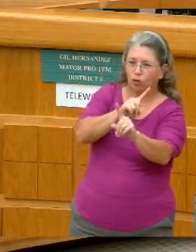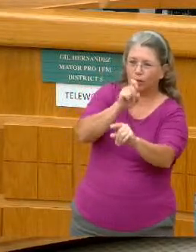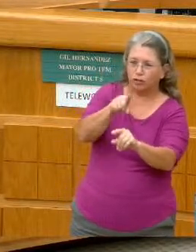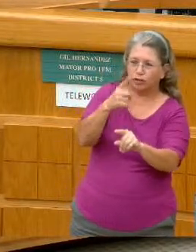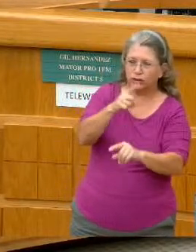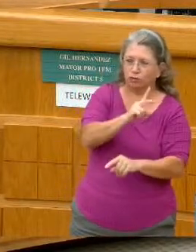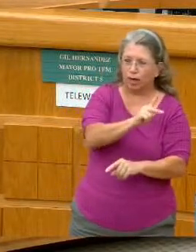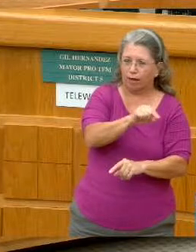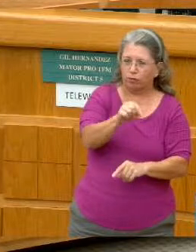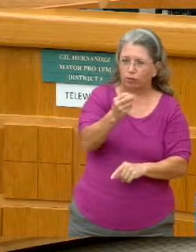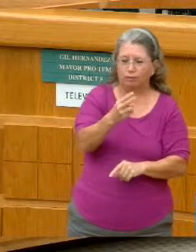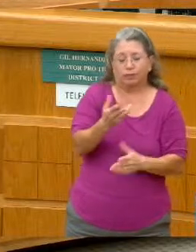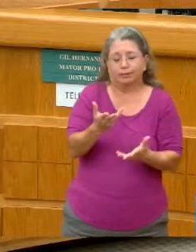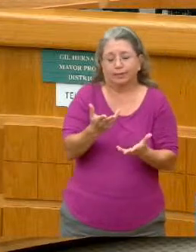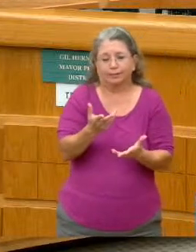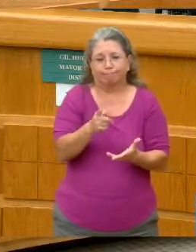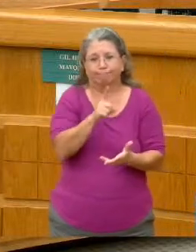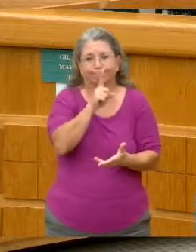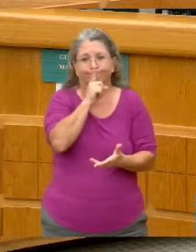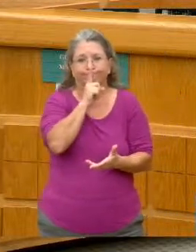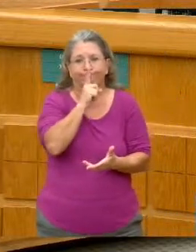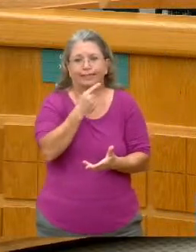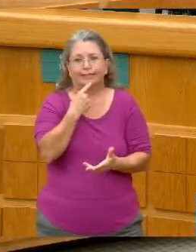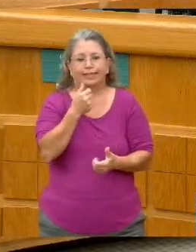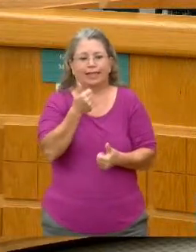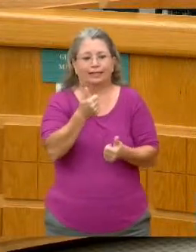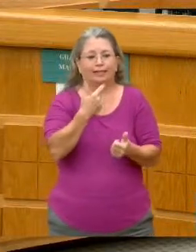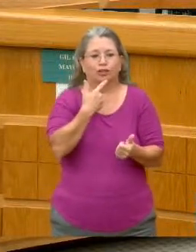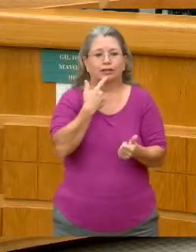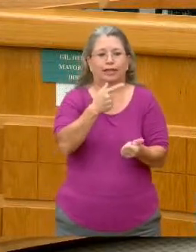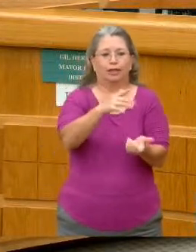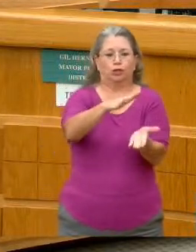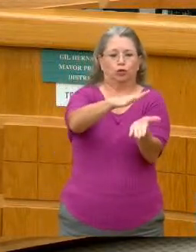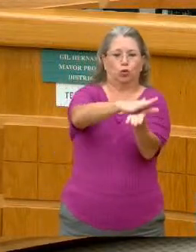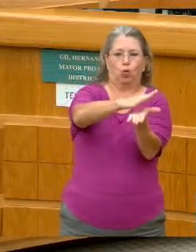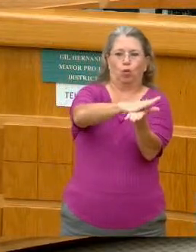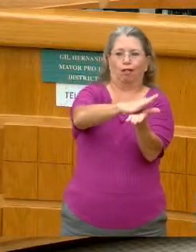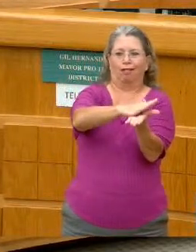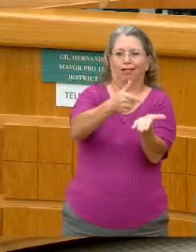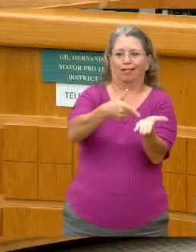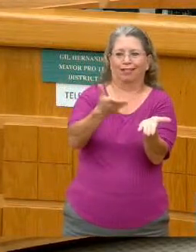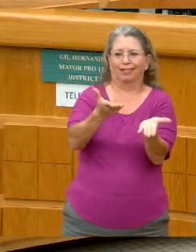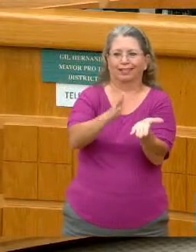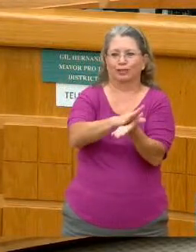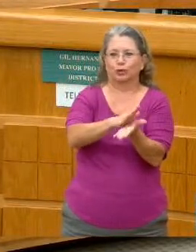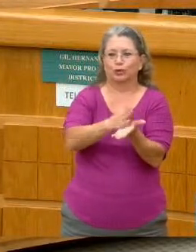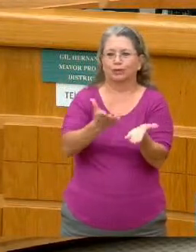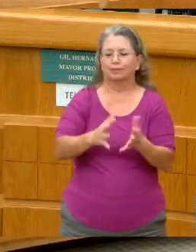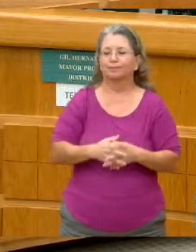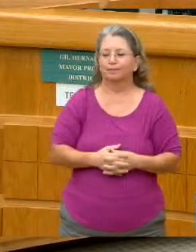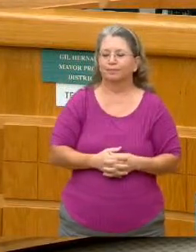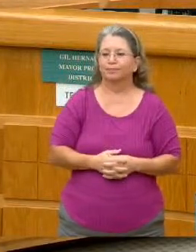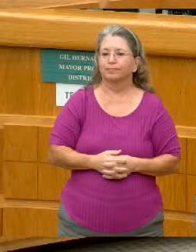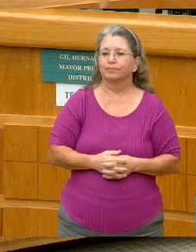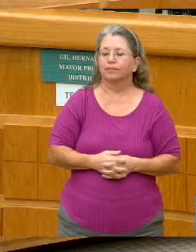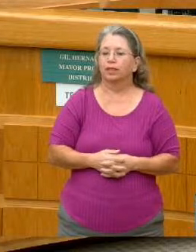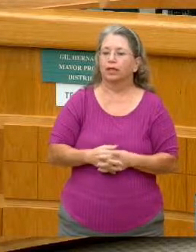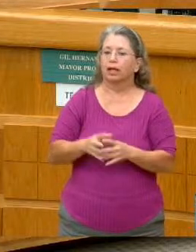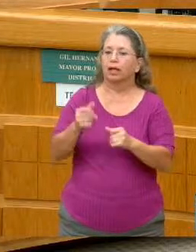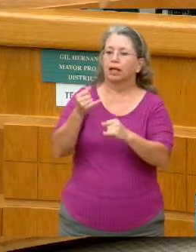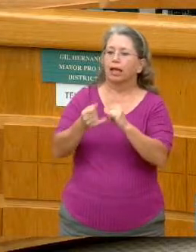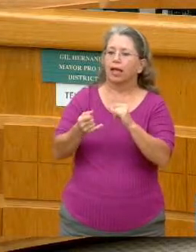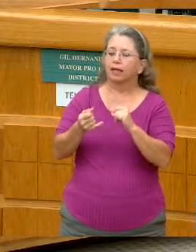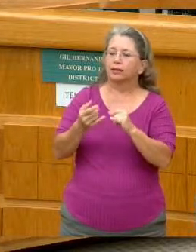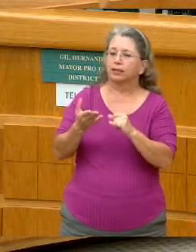didn't specify which schools were, but that's good to know as well. Okay, and then lastly, on a